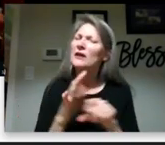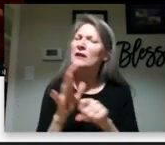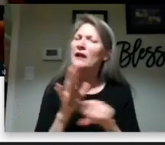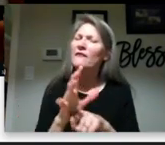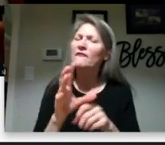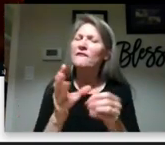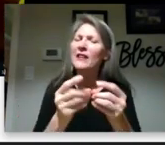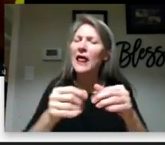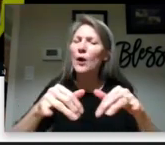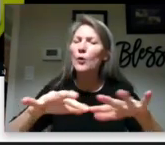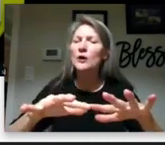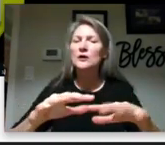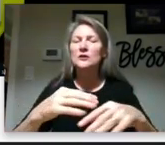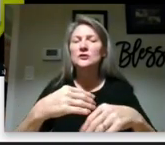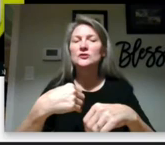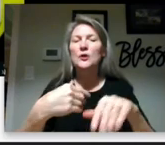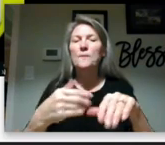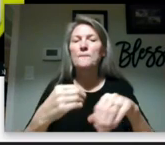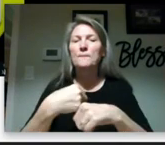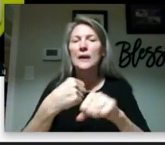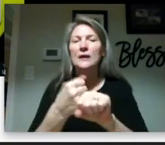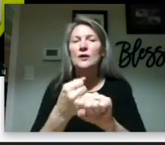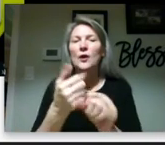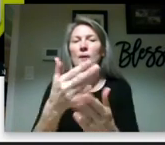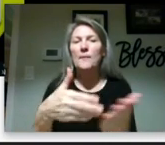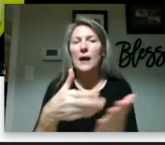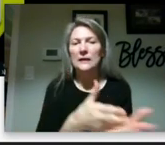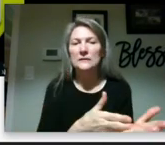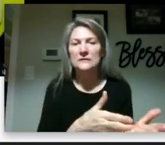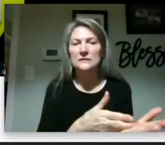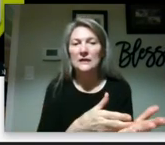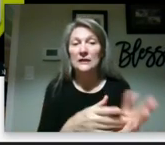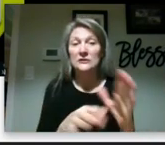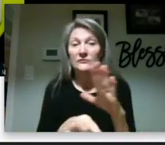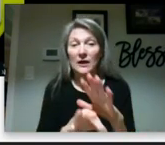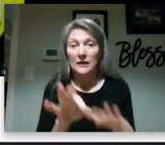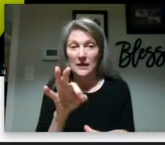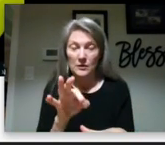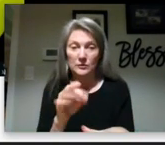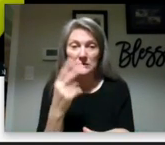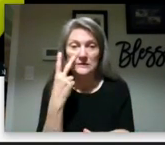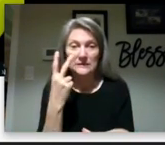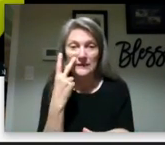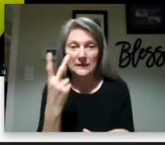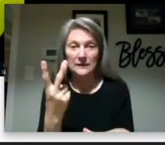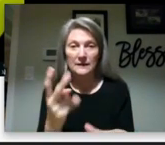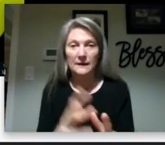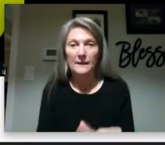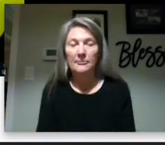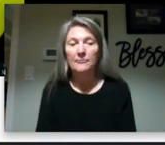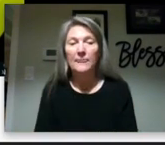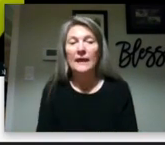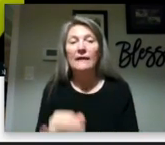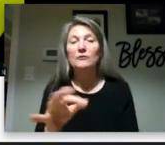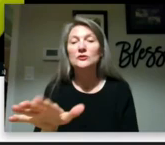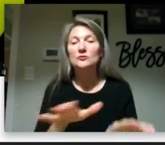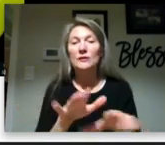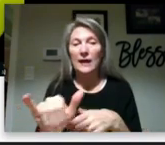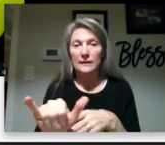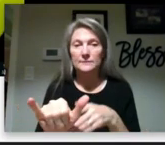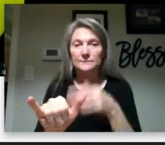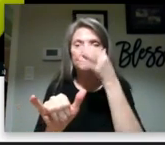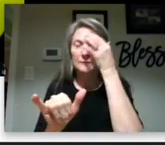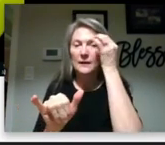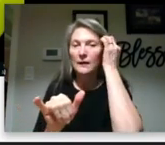pies? Well, let's find out. Let's use this information that we gathered from this number line to see. So if we do that, what we could do